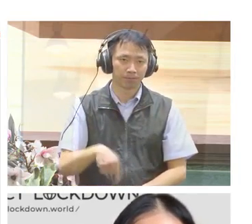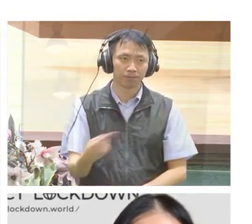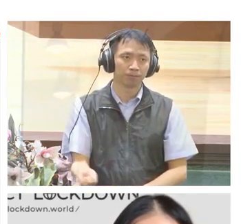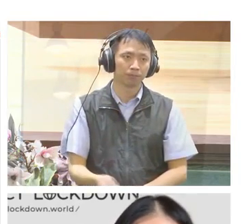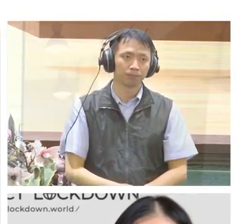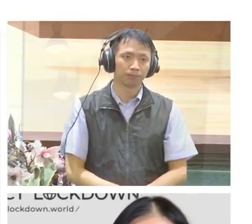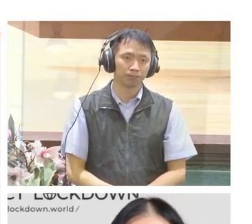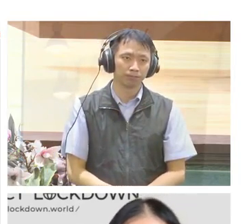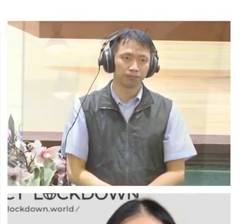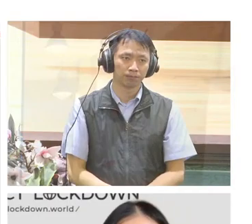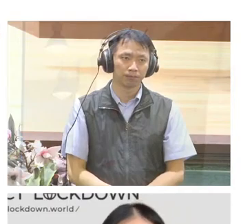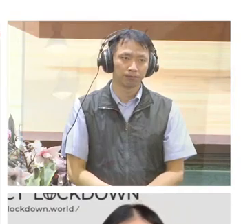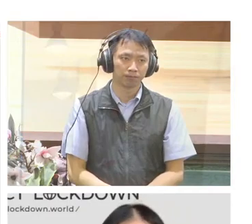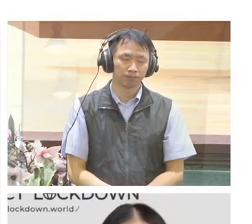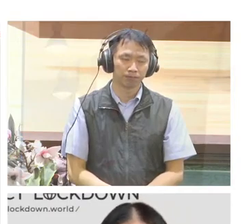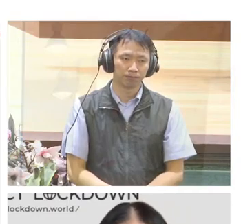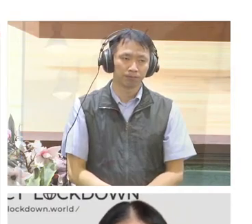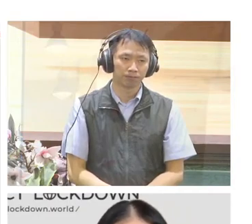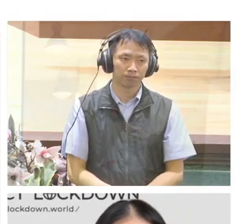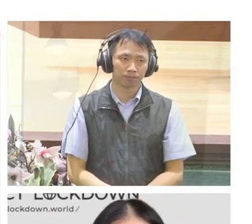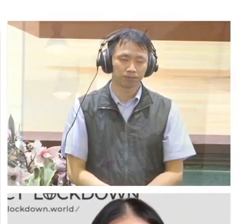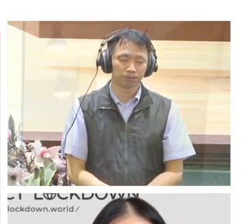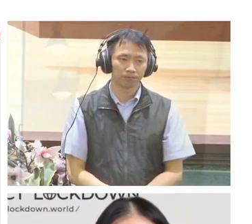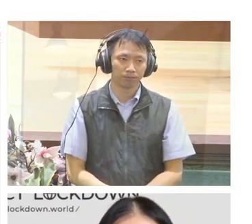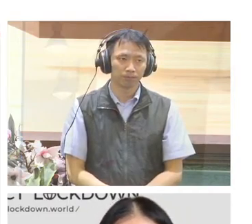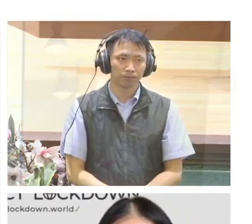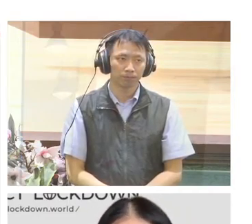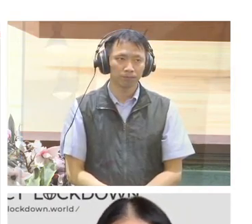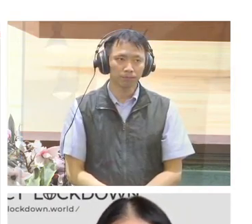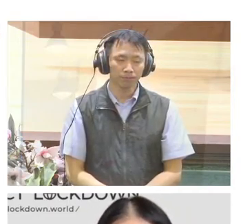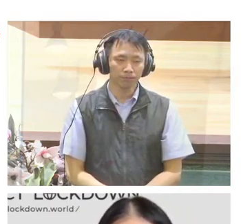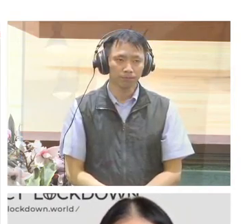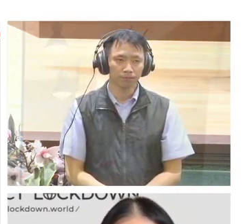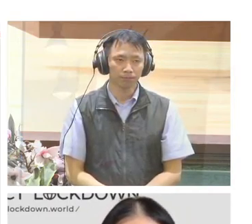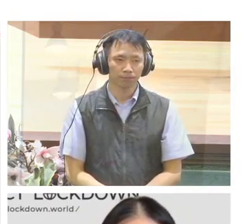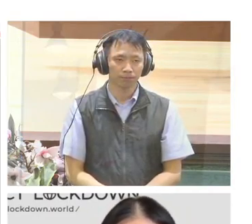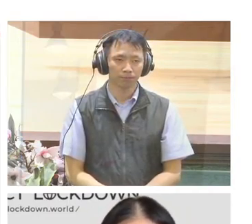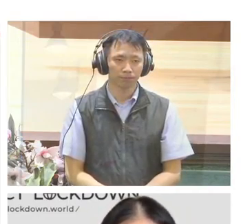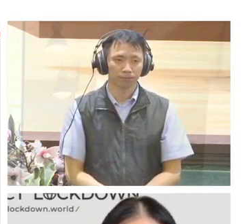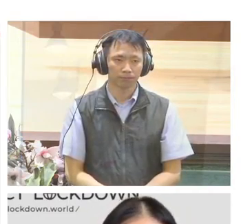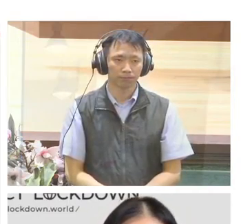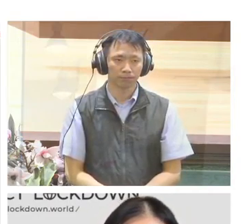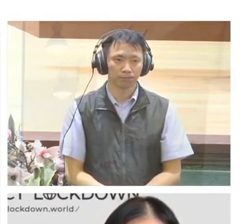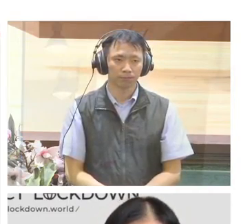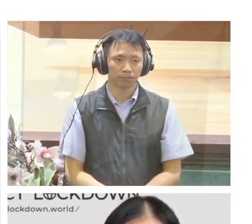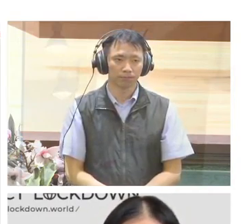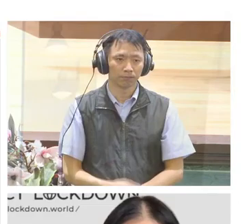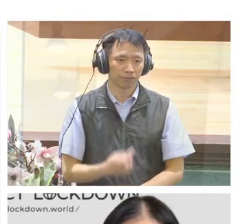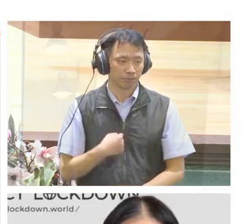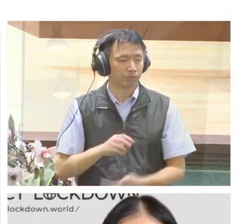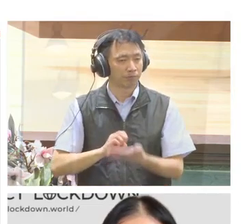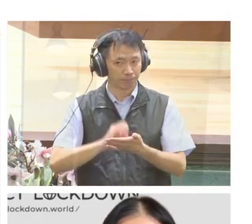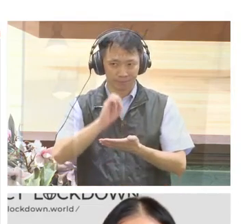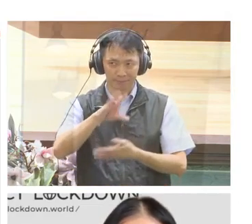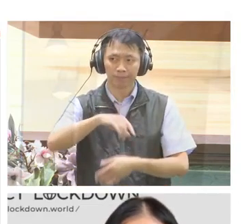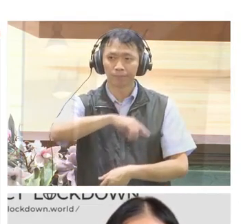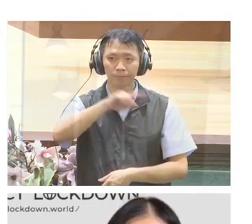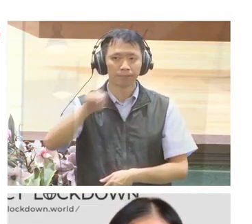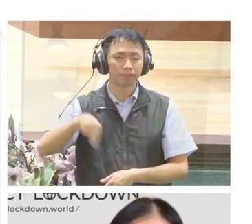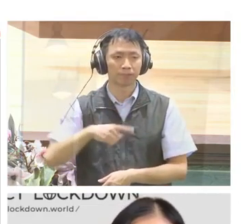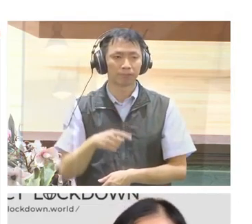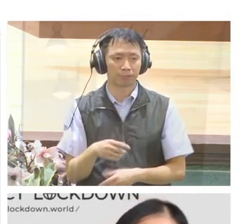So going back to what I mentioned before, PRC is very different from other territories by the approach it takes.